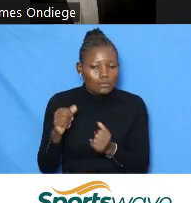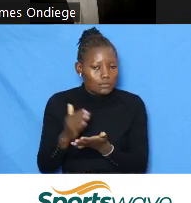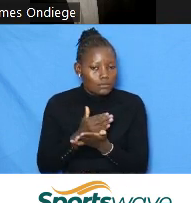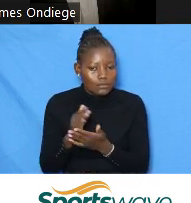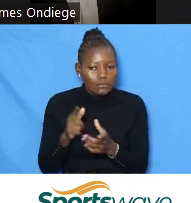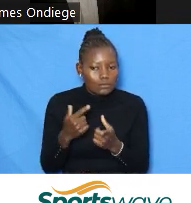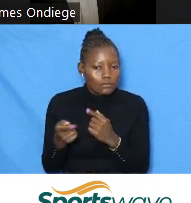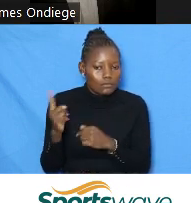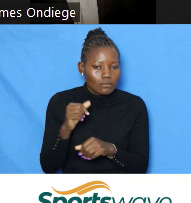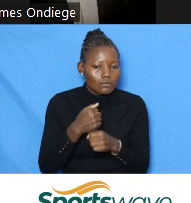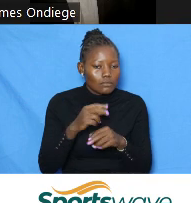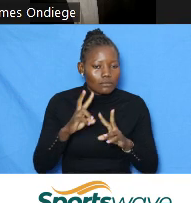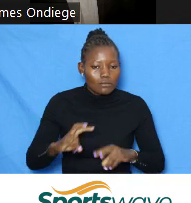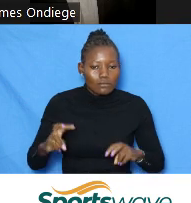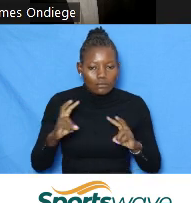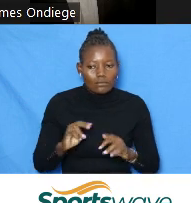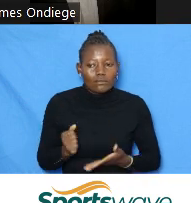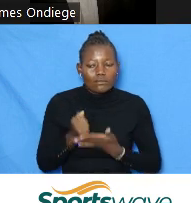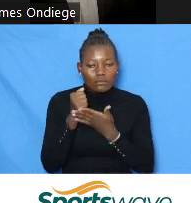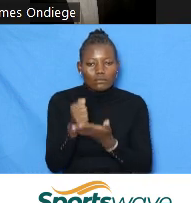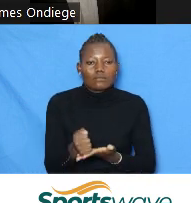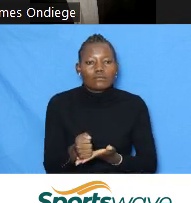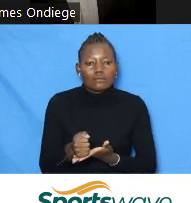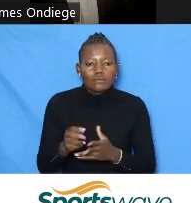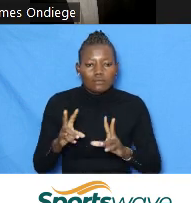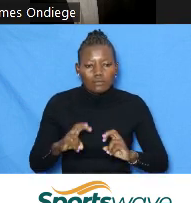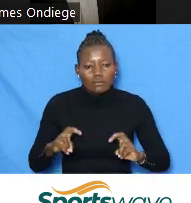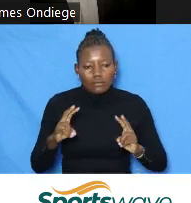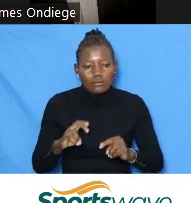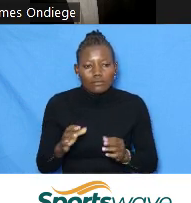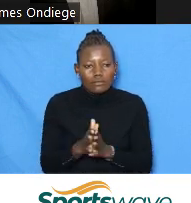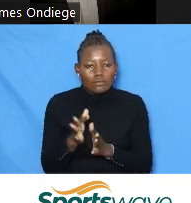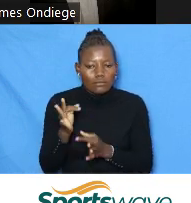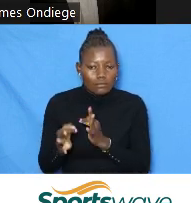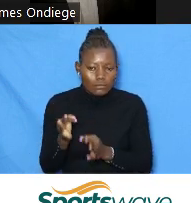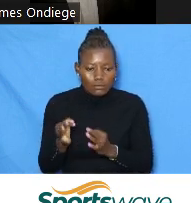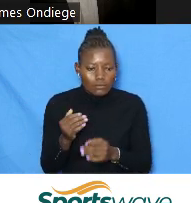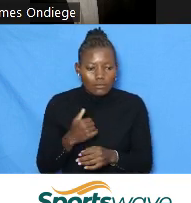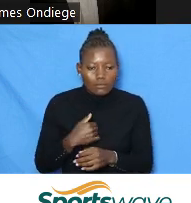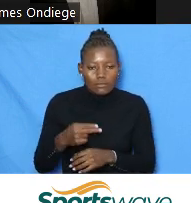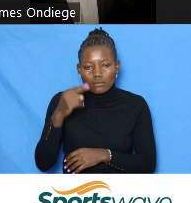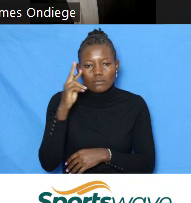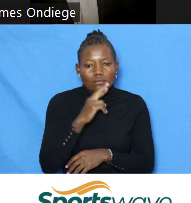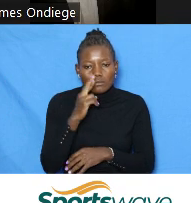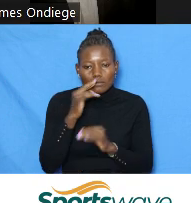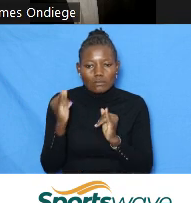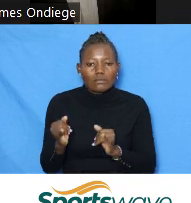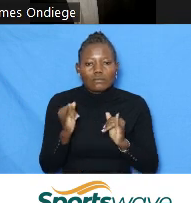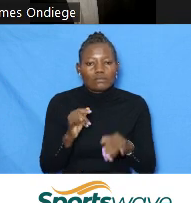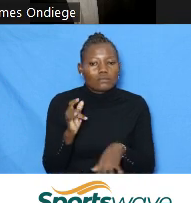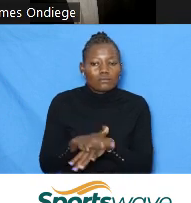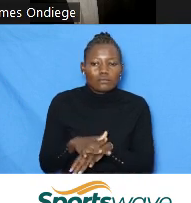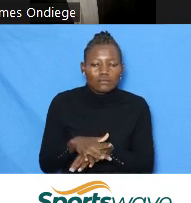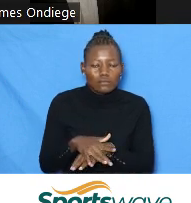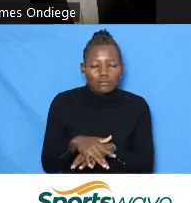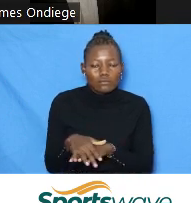come and do assessments and assist with assessment. And in case you have high-risk individual, there's early recognition and management